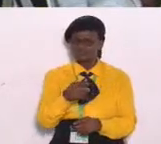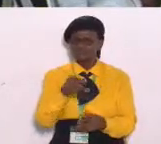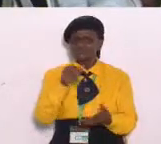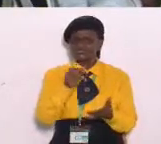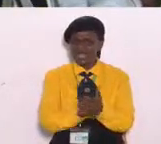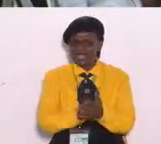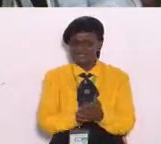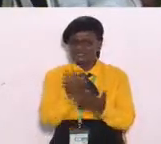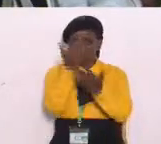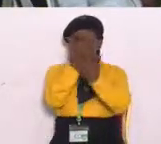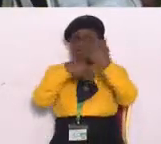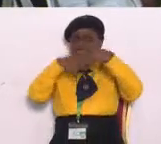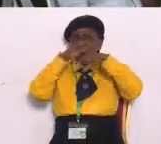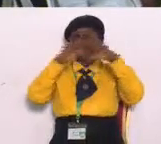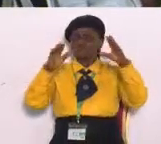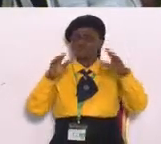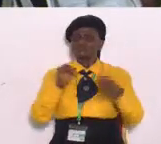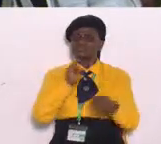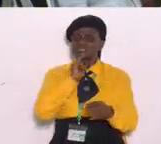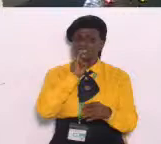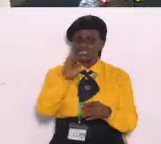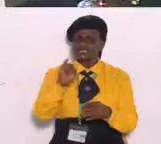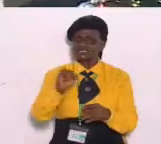that heaven is his throne,